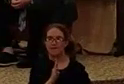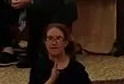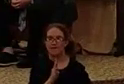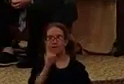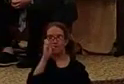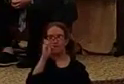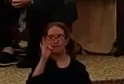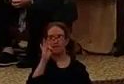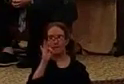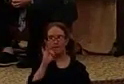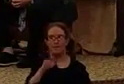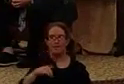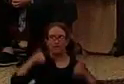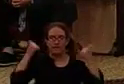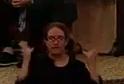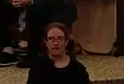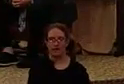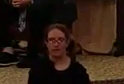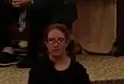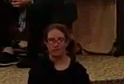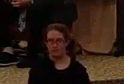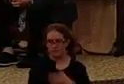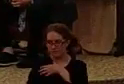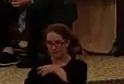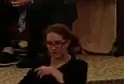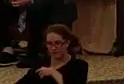defined right now.